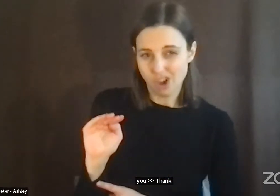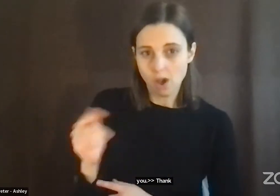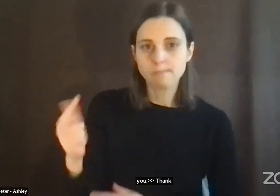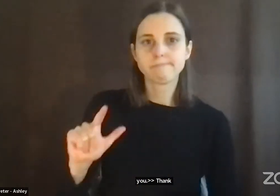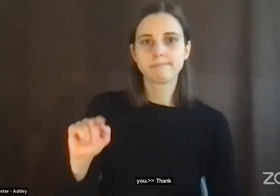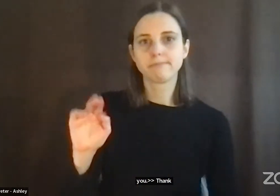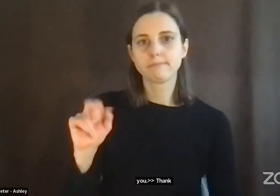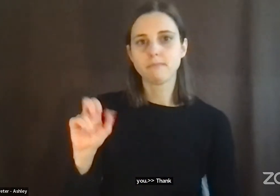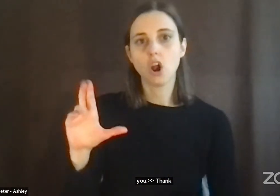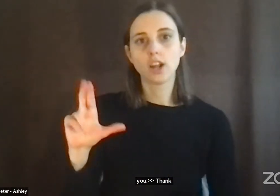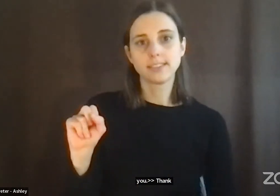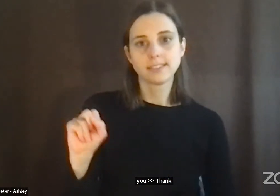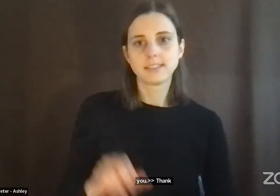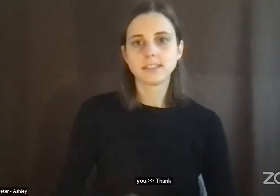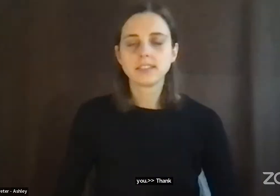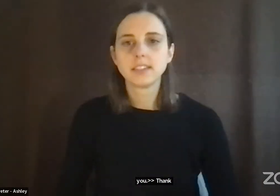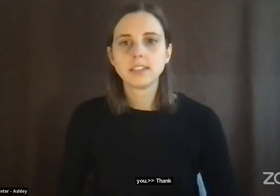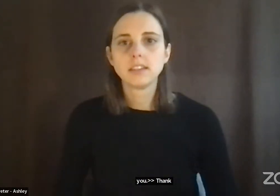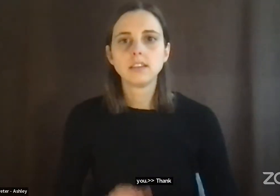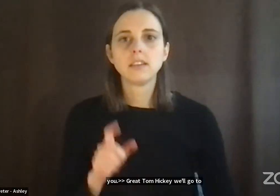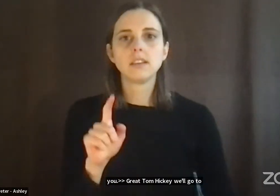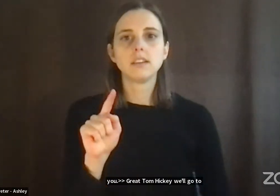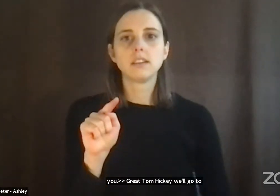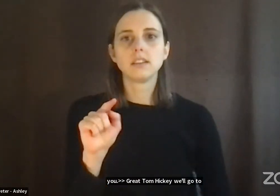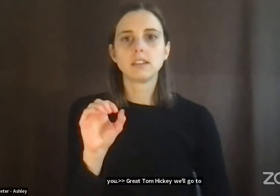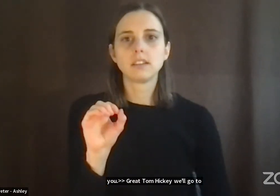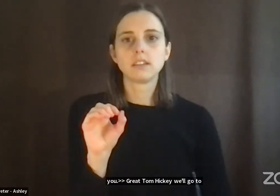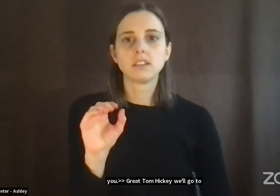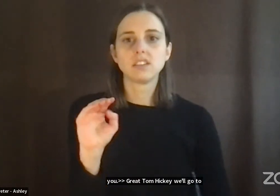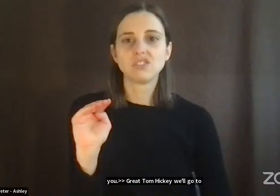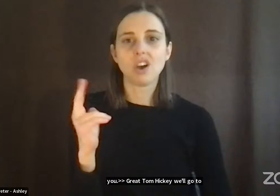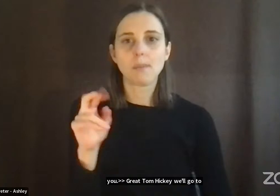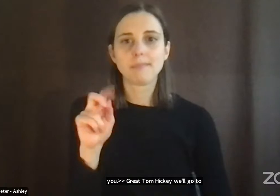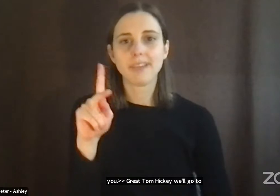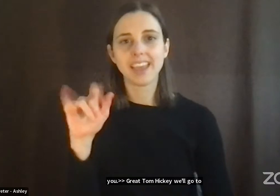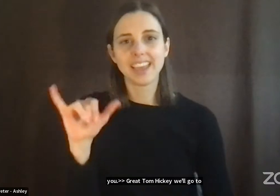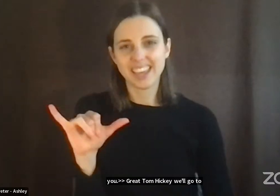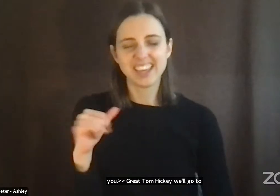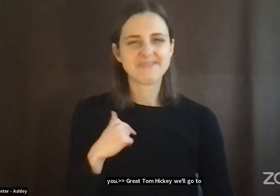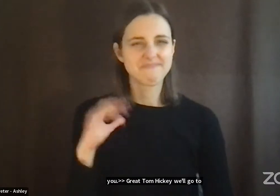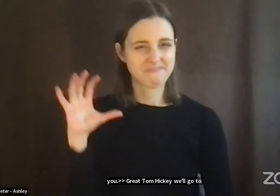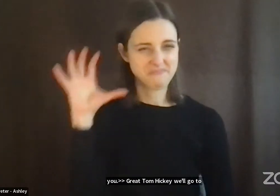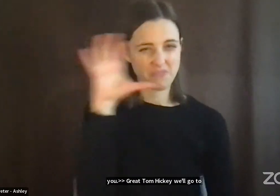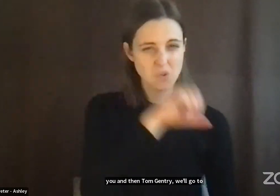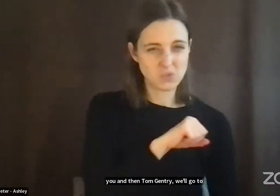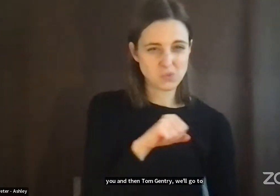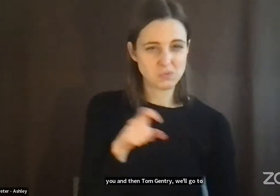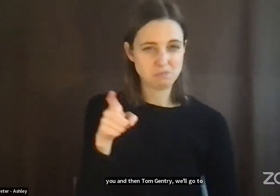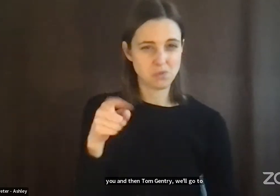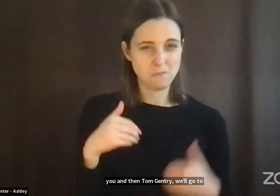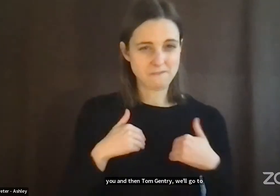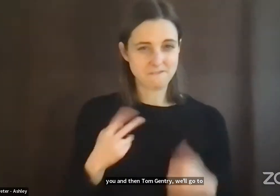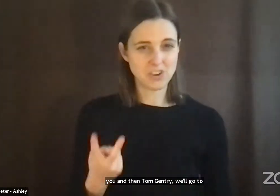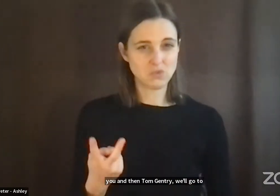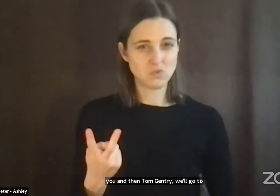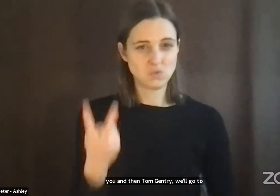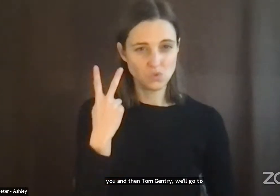Tom Gentry's feedback being probably because he had two separate logins, and he's closed one, so it should be